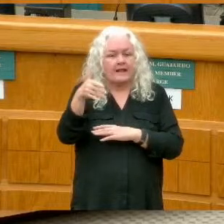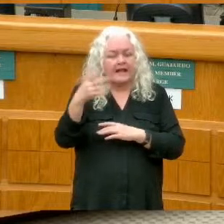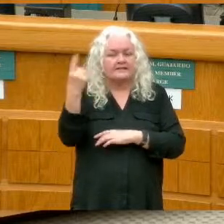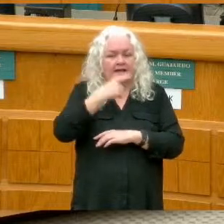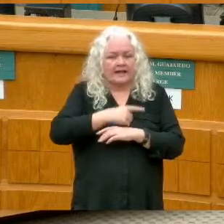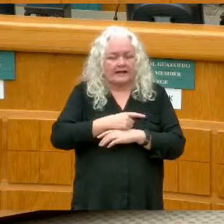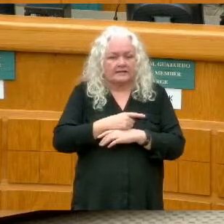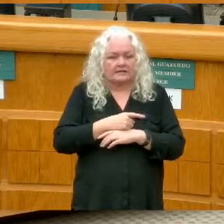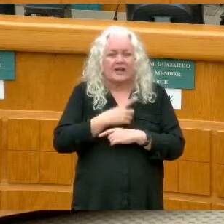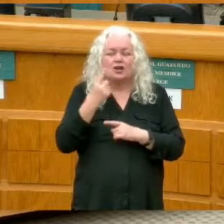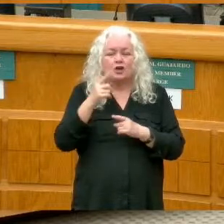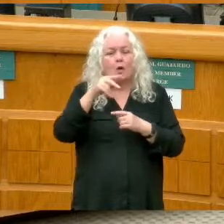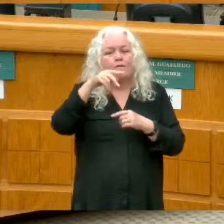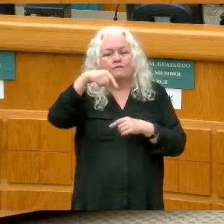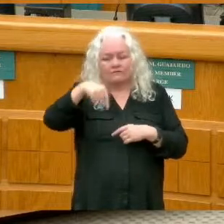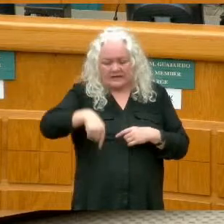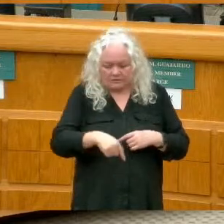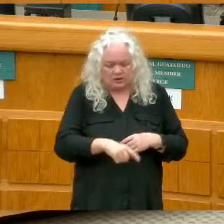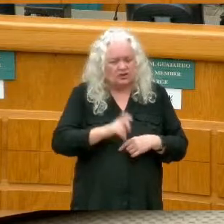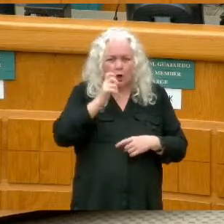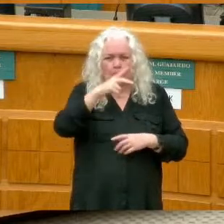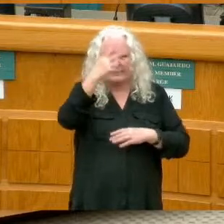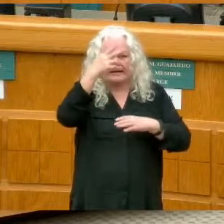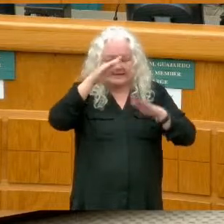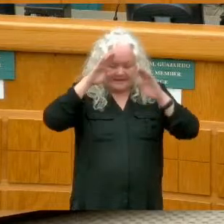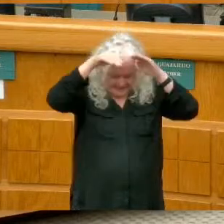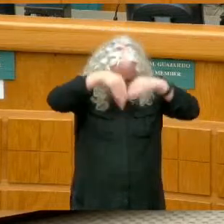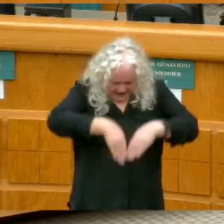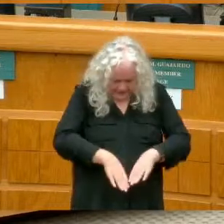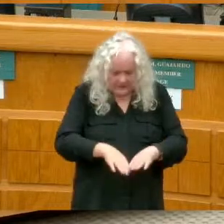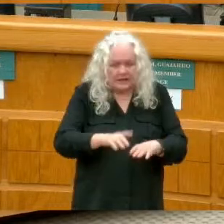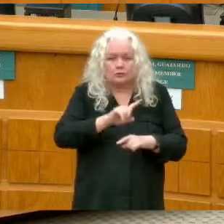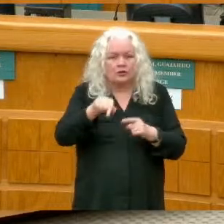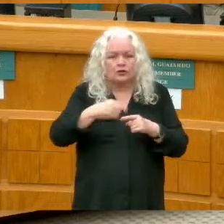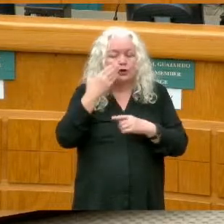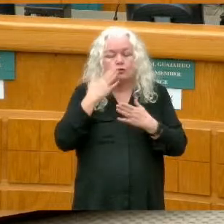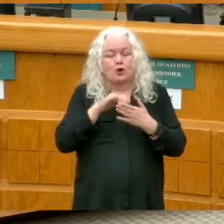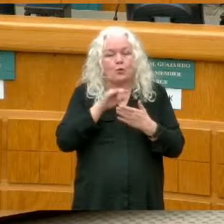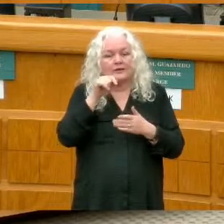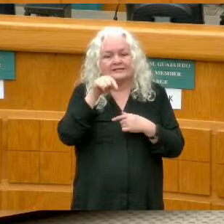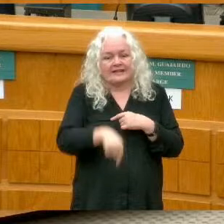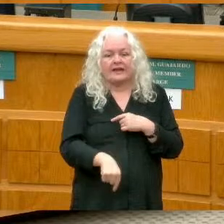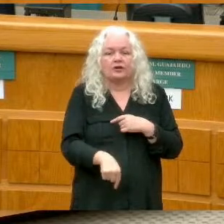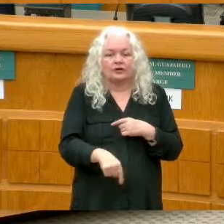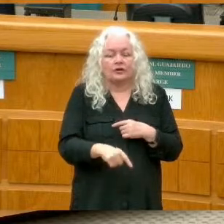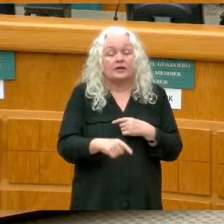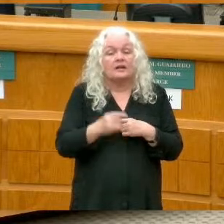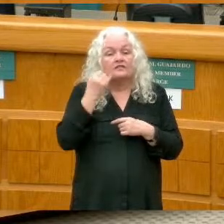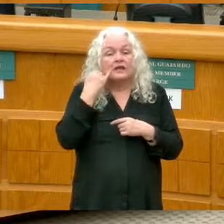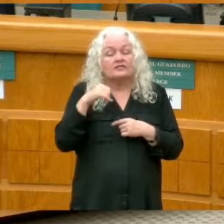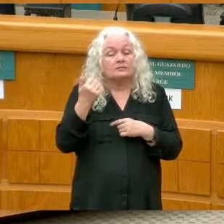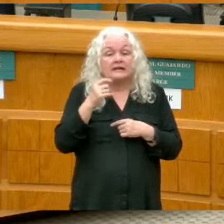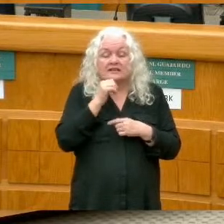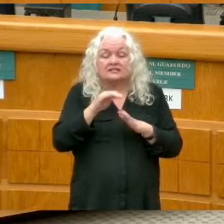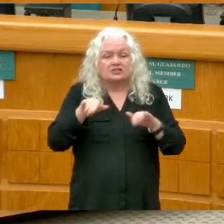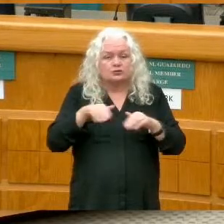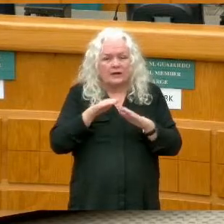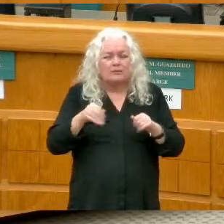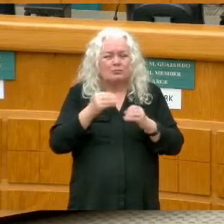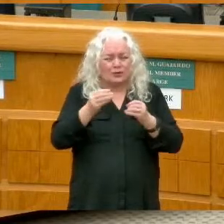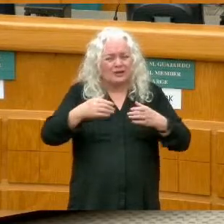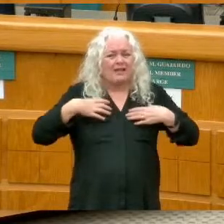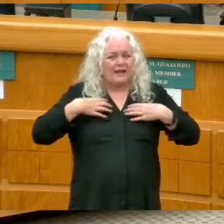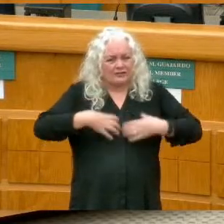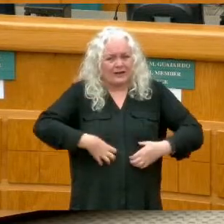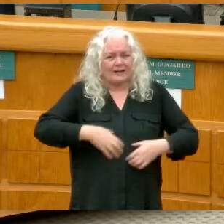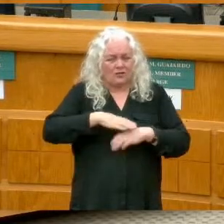the water feet first. Don't be diving in when you don't know what's down below. If you've got someone that doesn't swim, please put a life